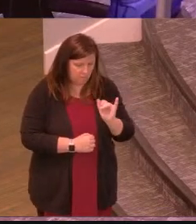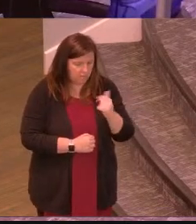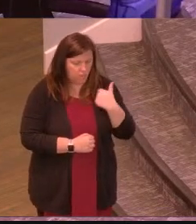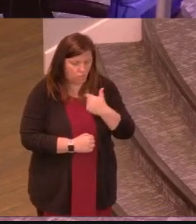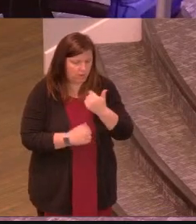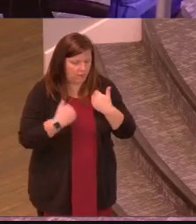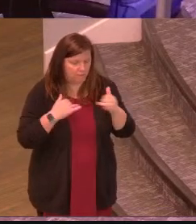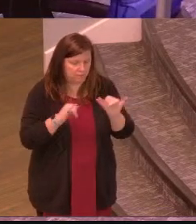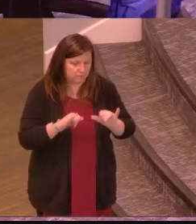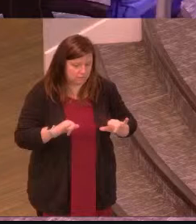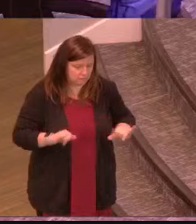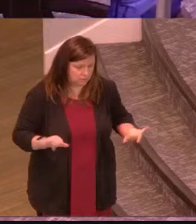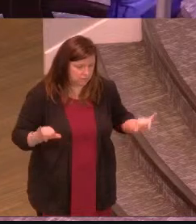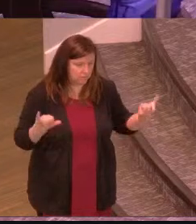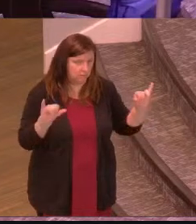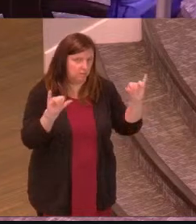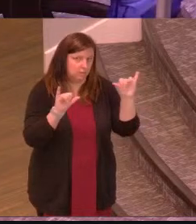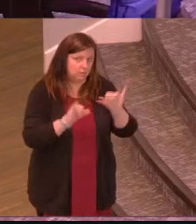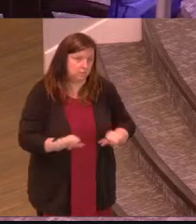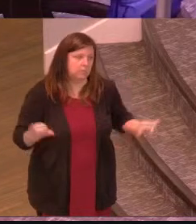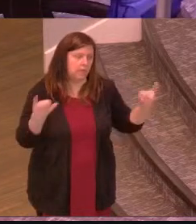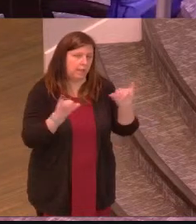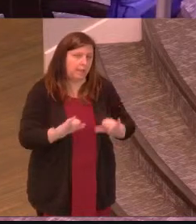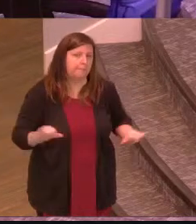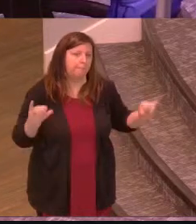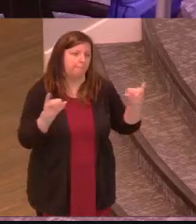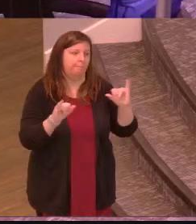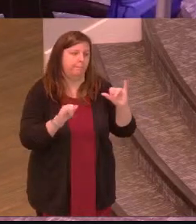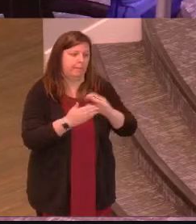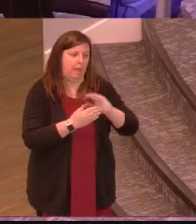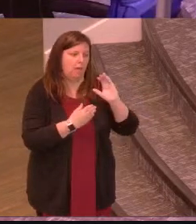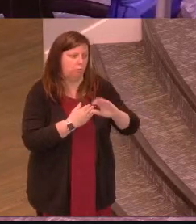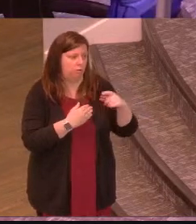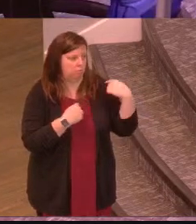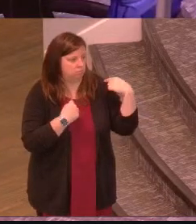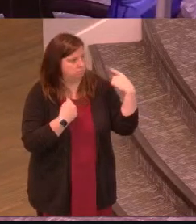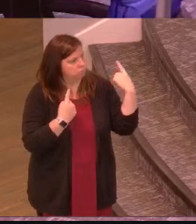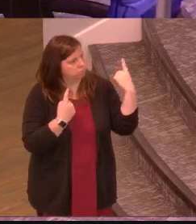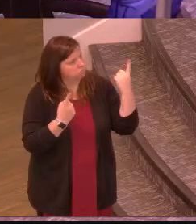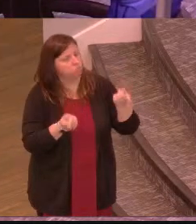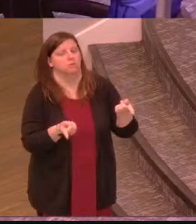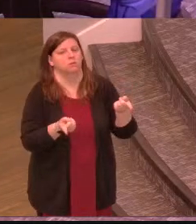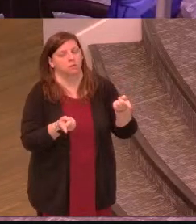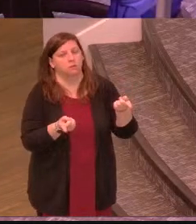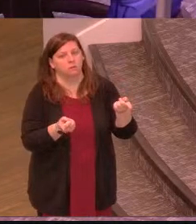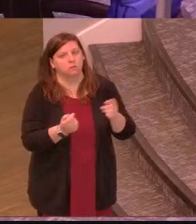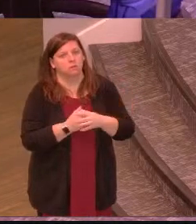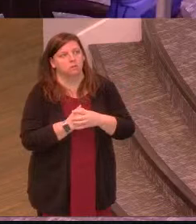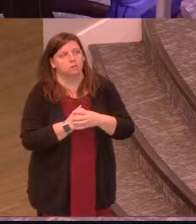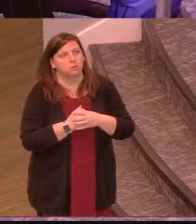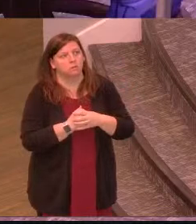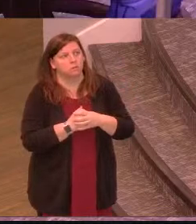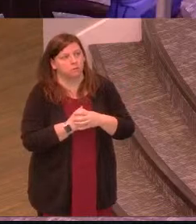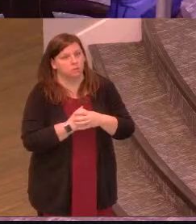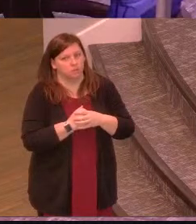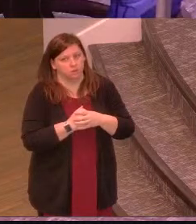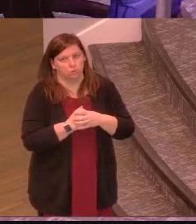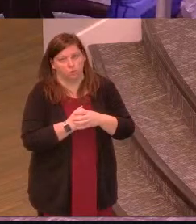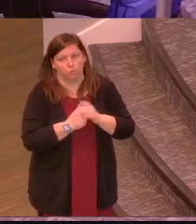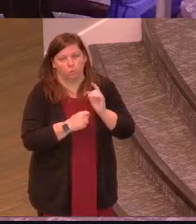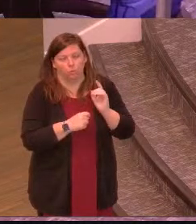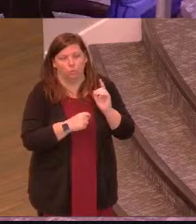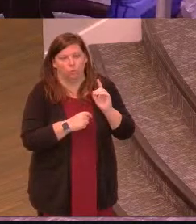calendar that we've been doing when we were a one building schoolhouse,